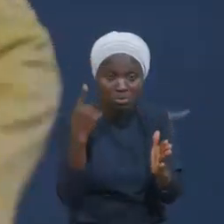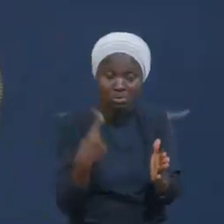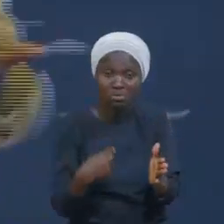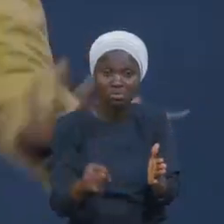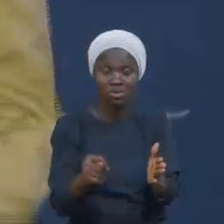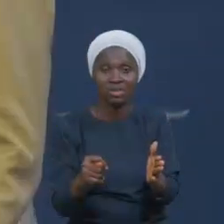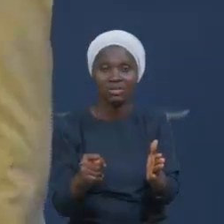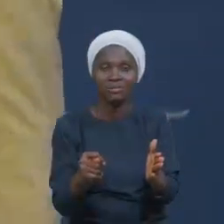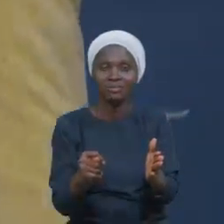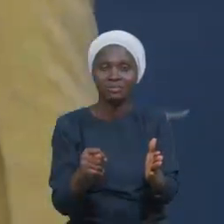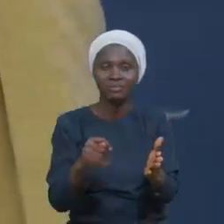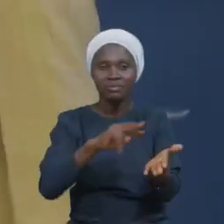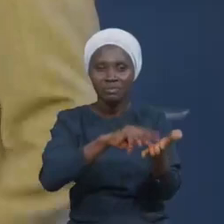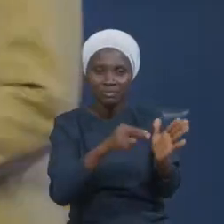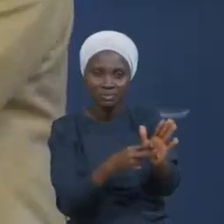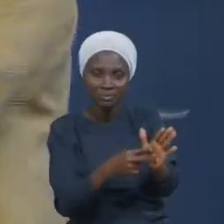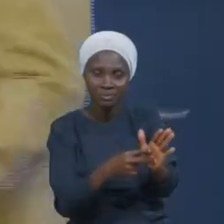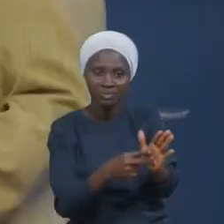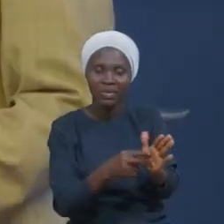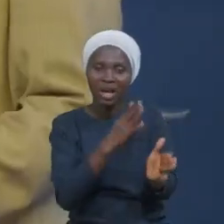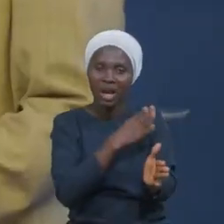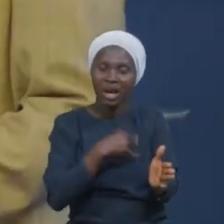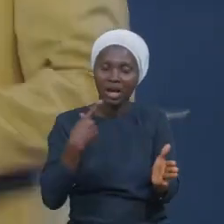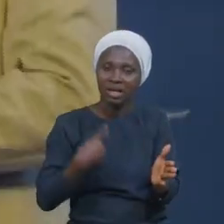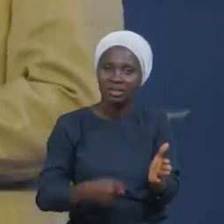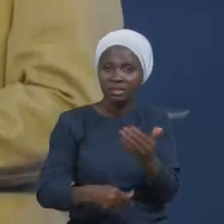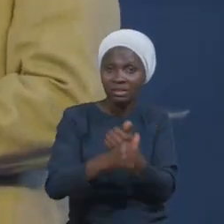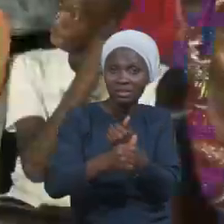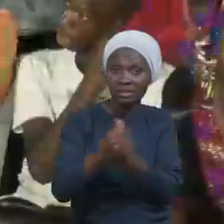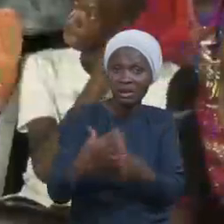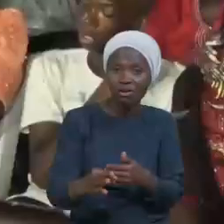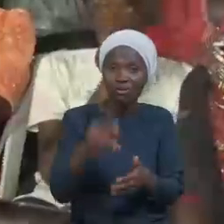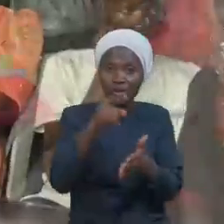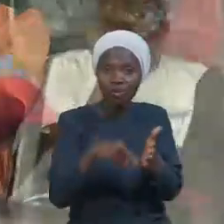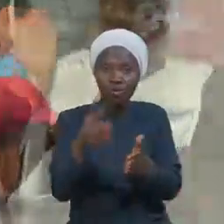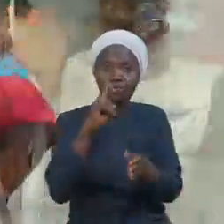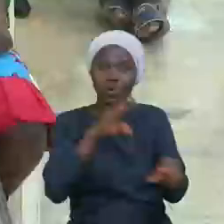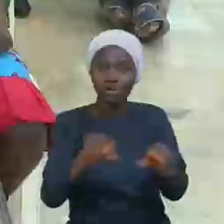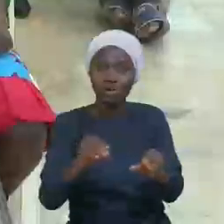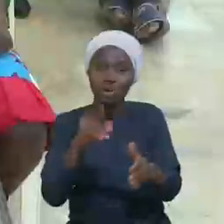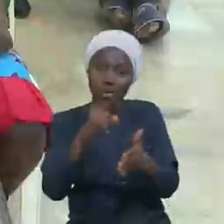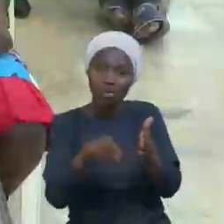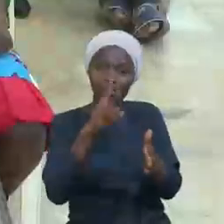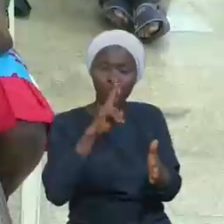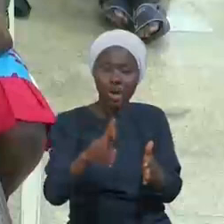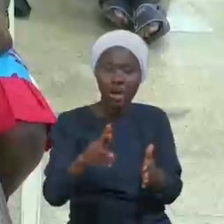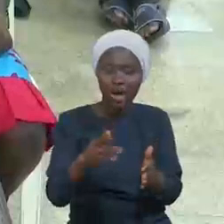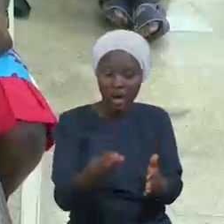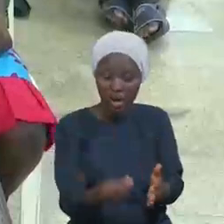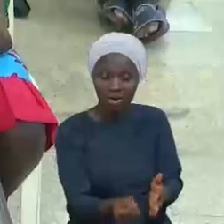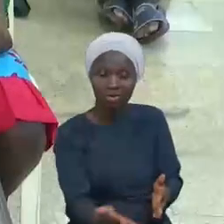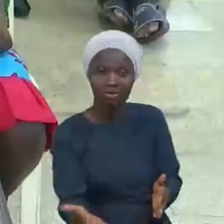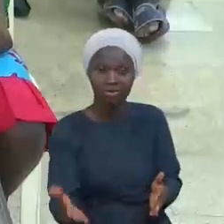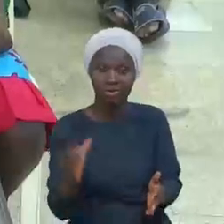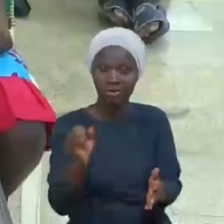doing. You didn't know the consequence of what you are sowing. You didn't know the result